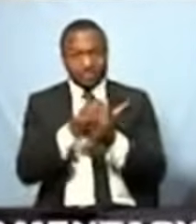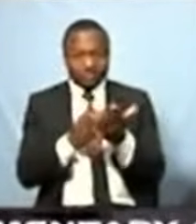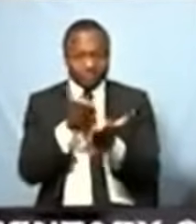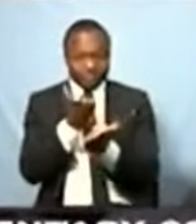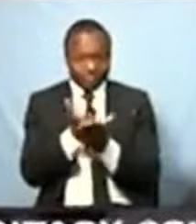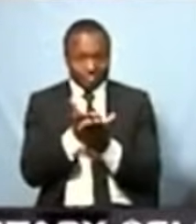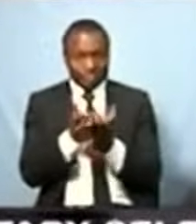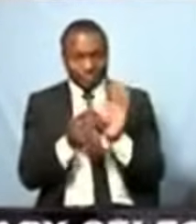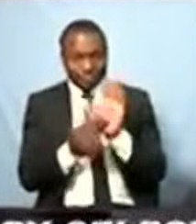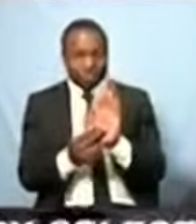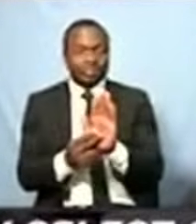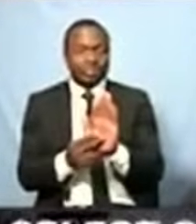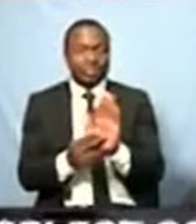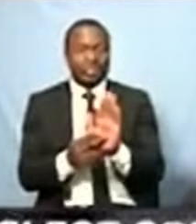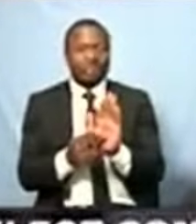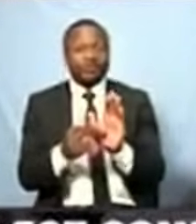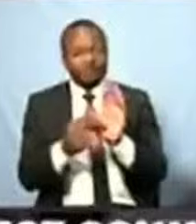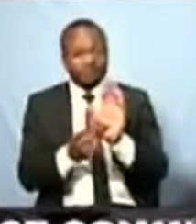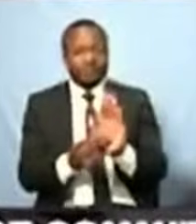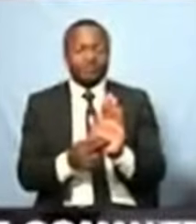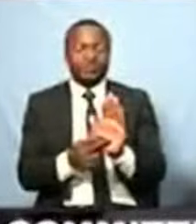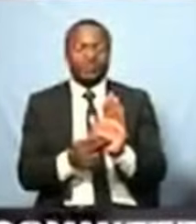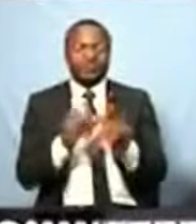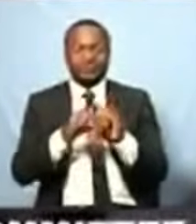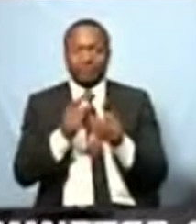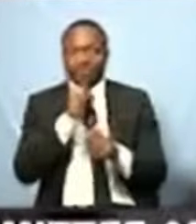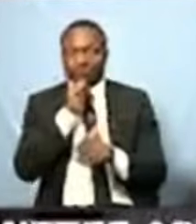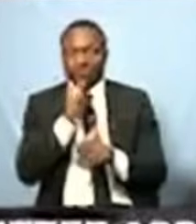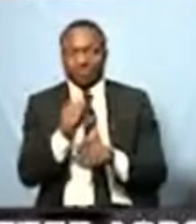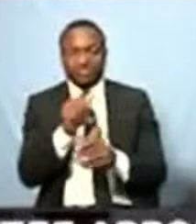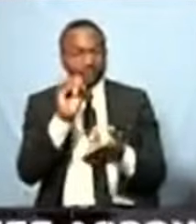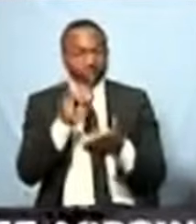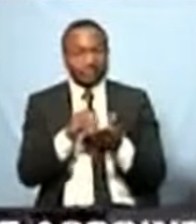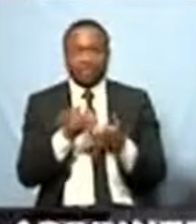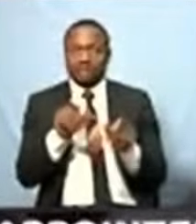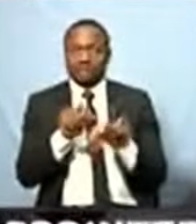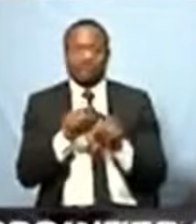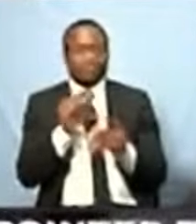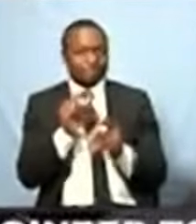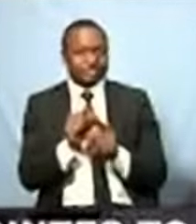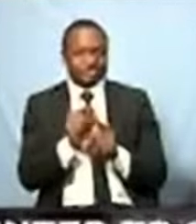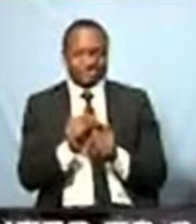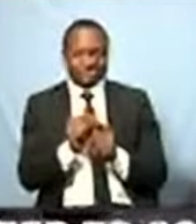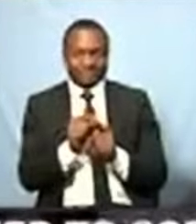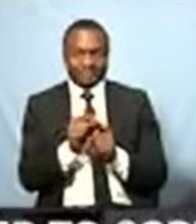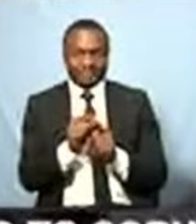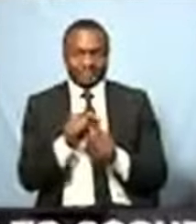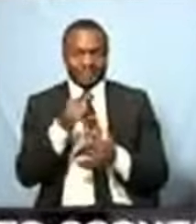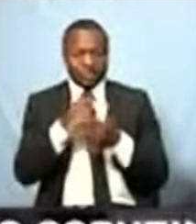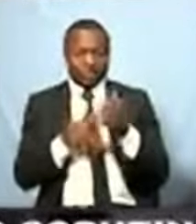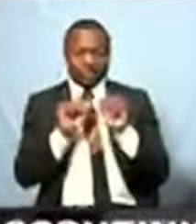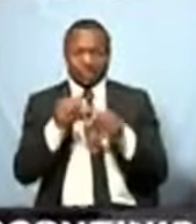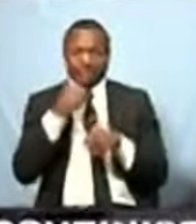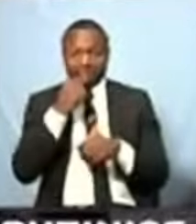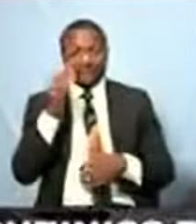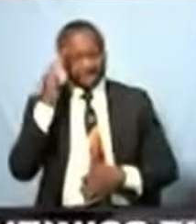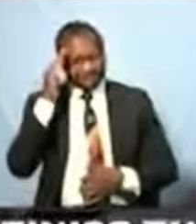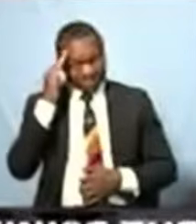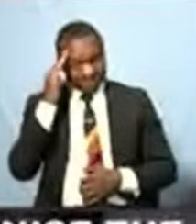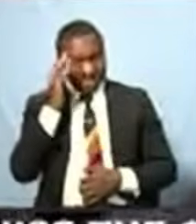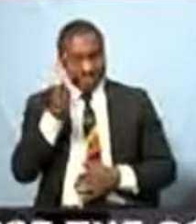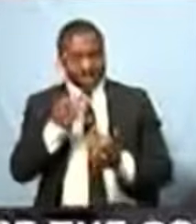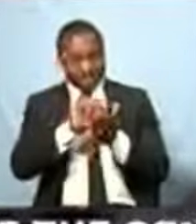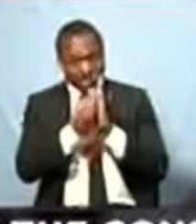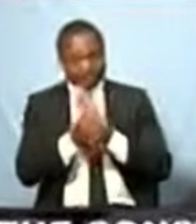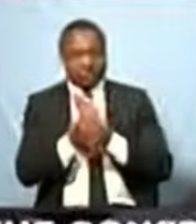proposals that are appearing, have appeared but not tailored in the same way as it may be. That is what I can say. I know that there's